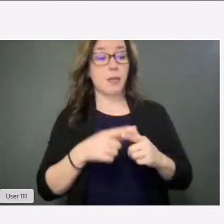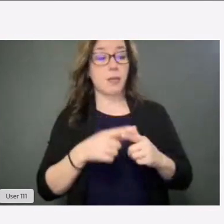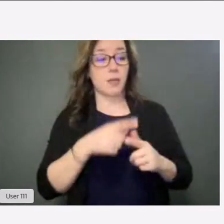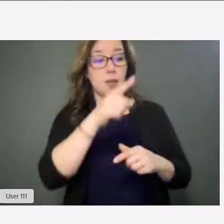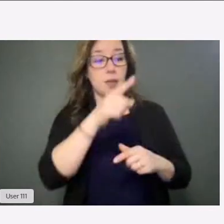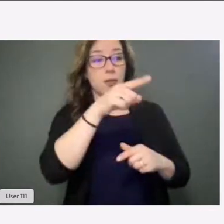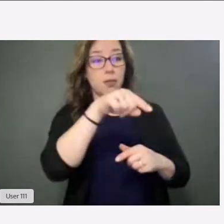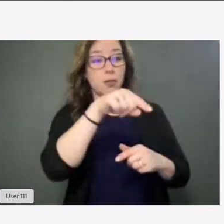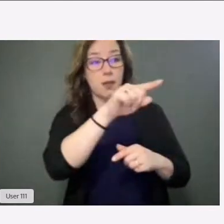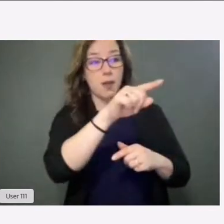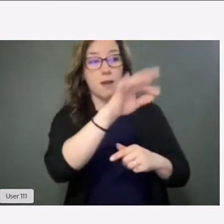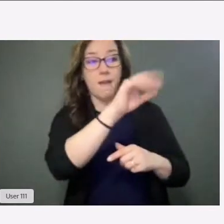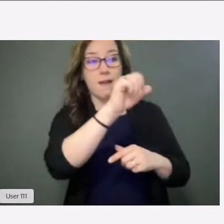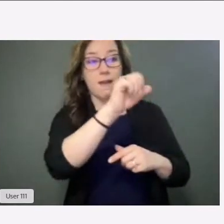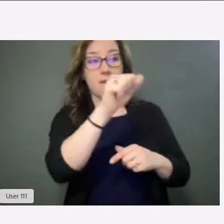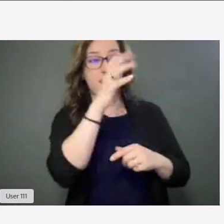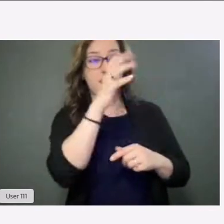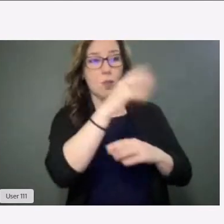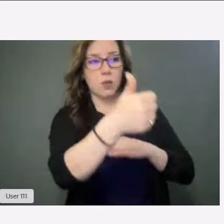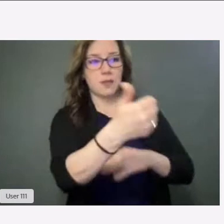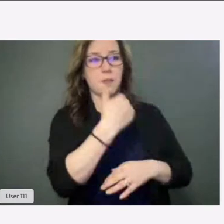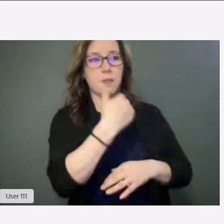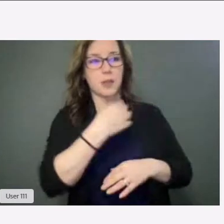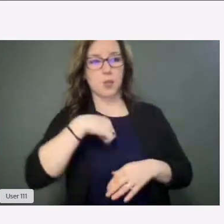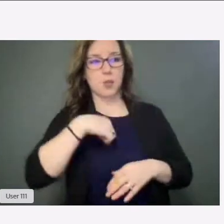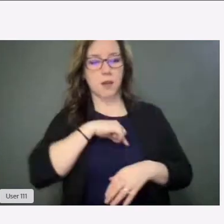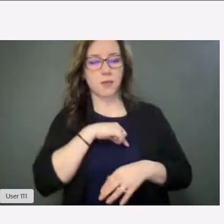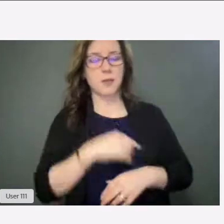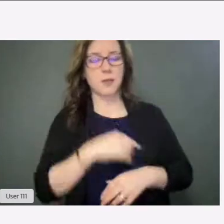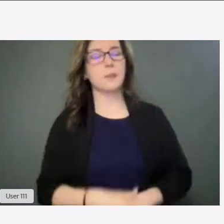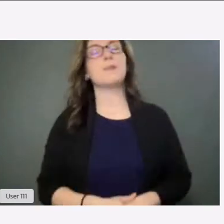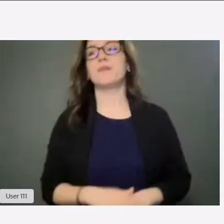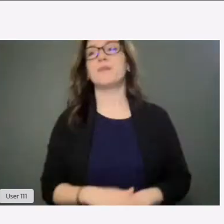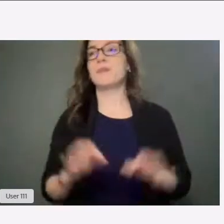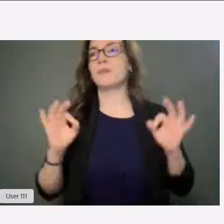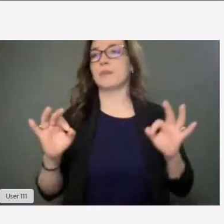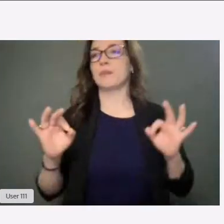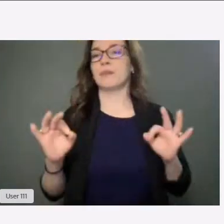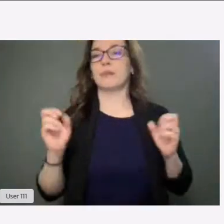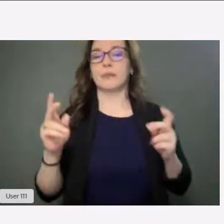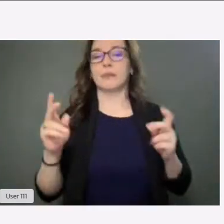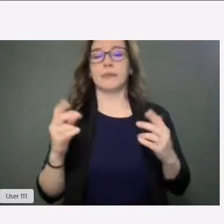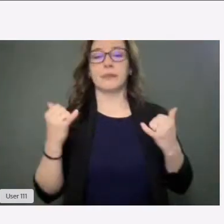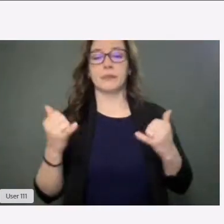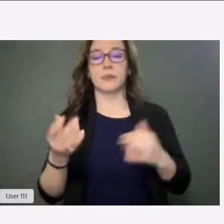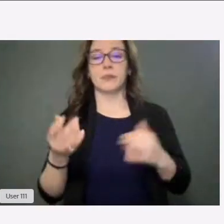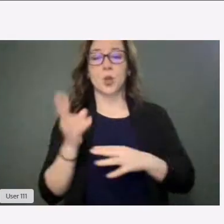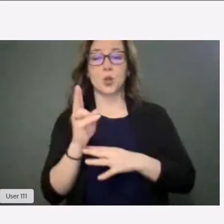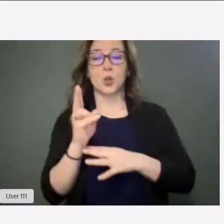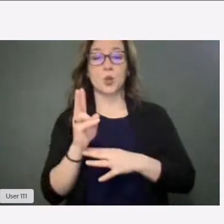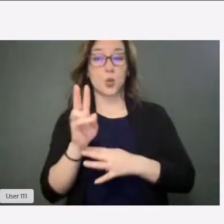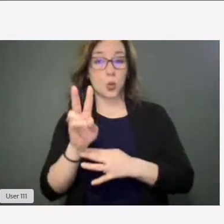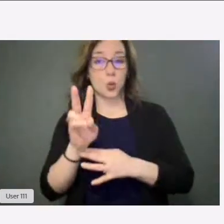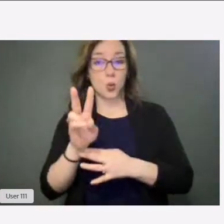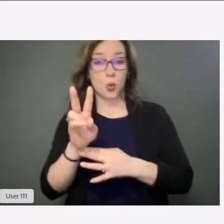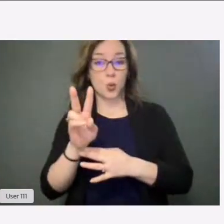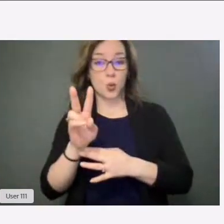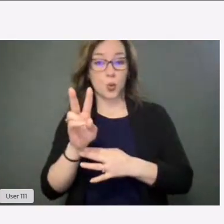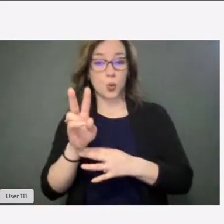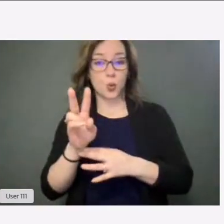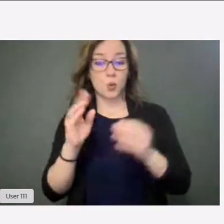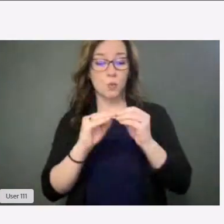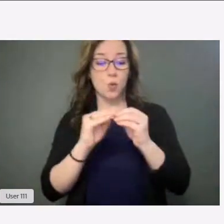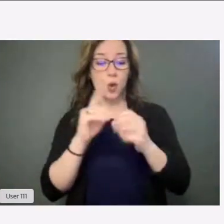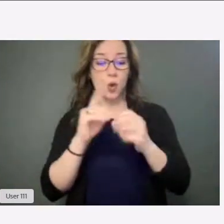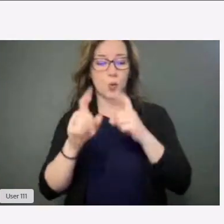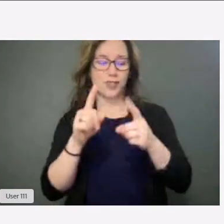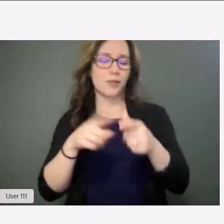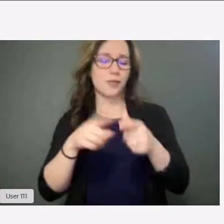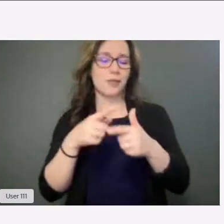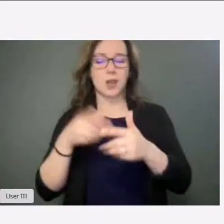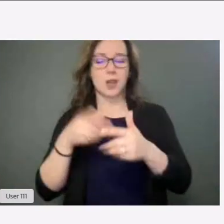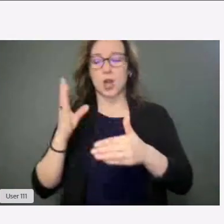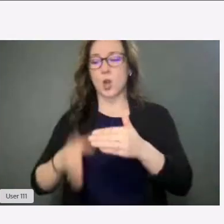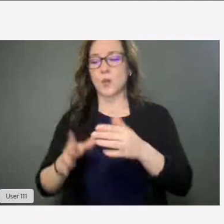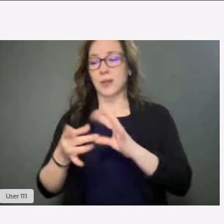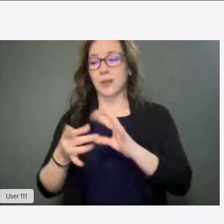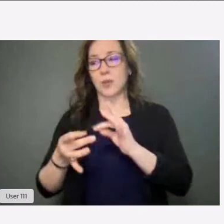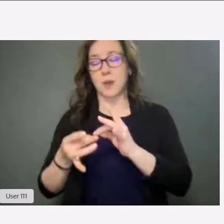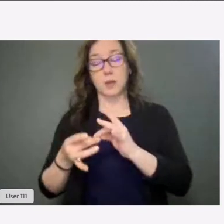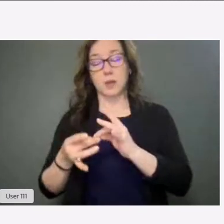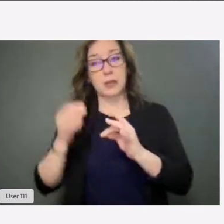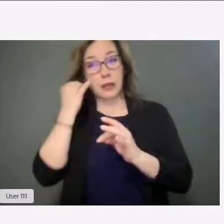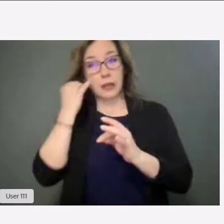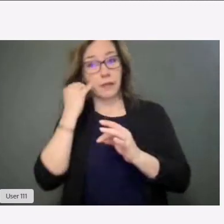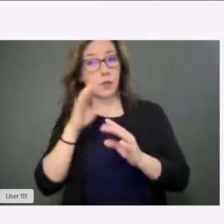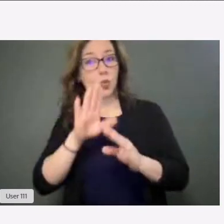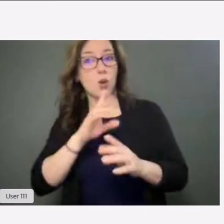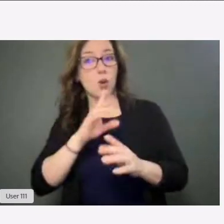to us. Okay, great. Okay. So folks, I'm going to take two more questions, then we're going to transition to closing remarks. Don't